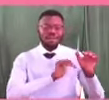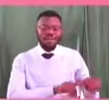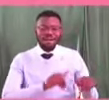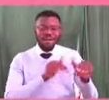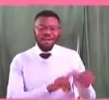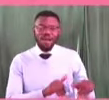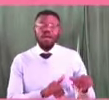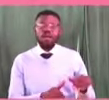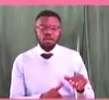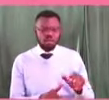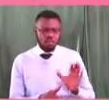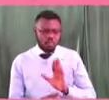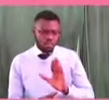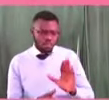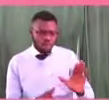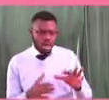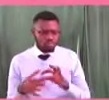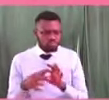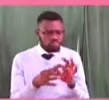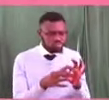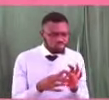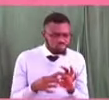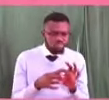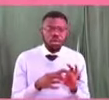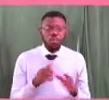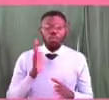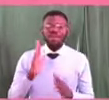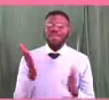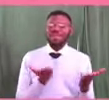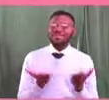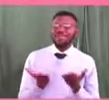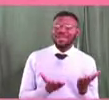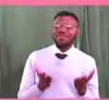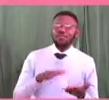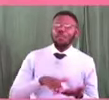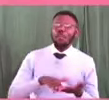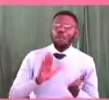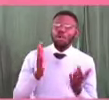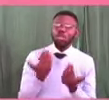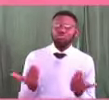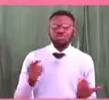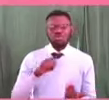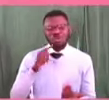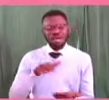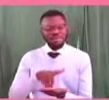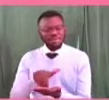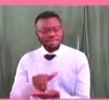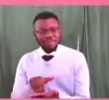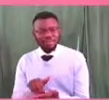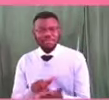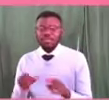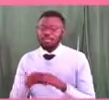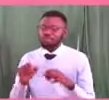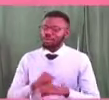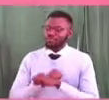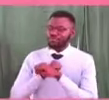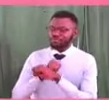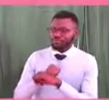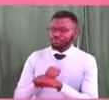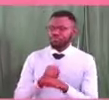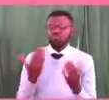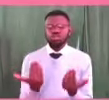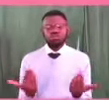their collaboration and coordination mechanisms to serve more vulnerable children and secure their present as well